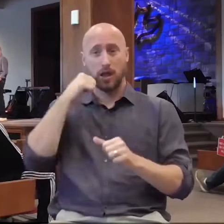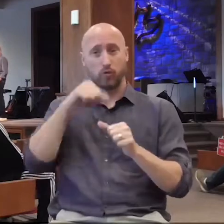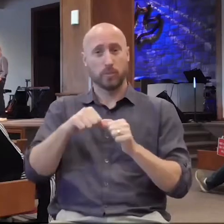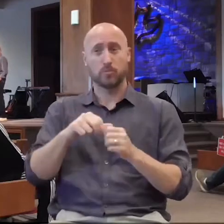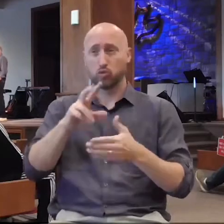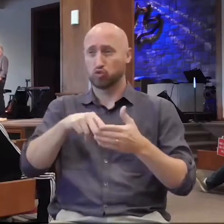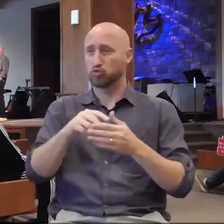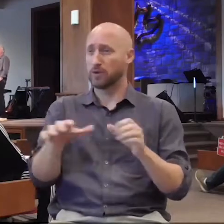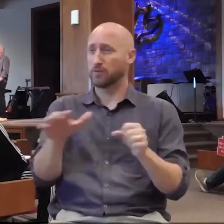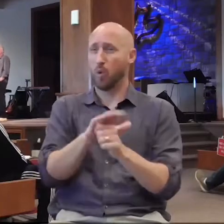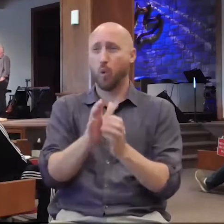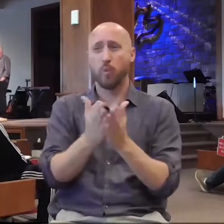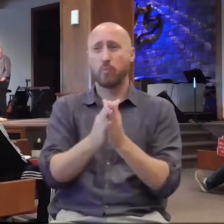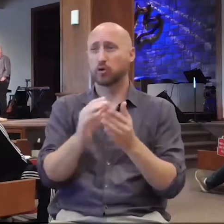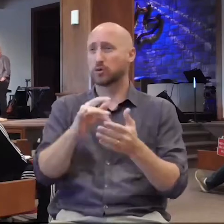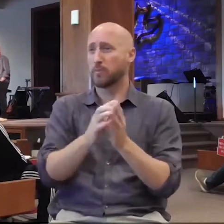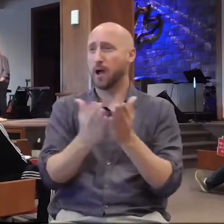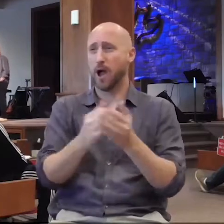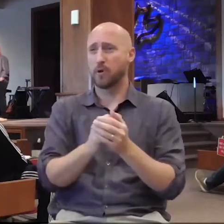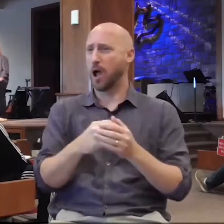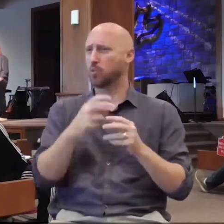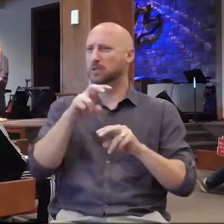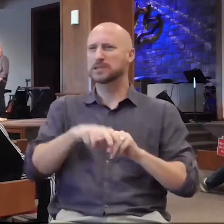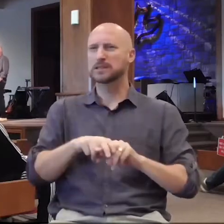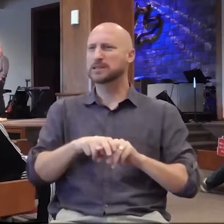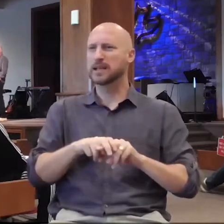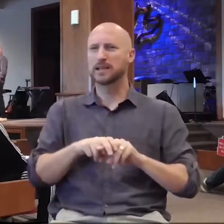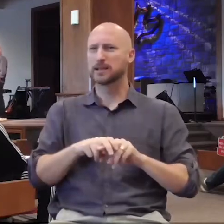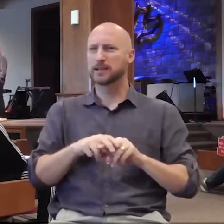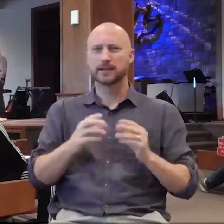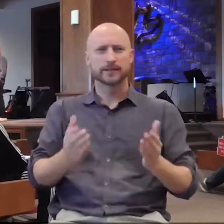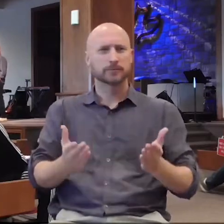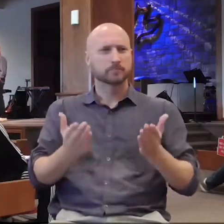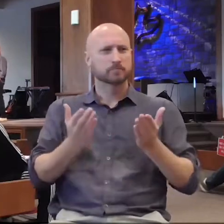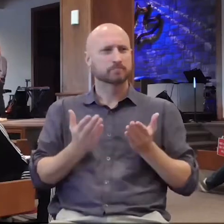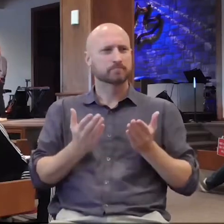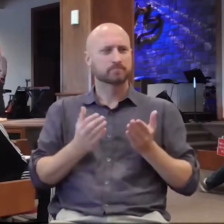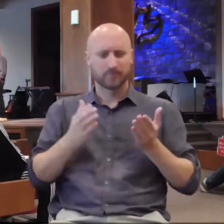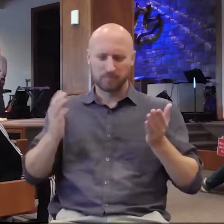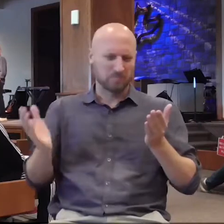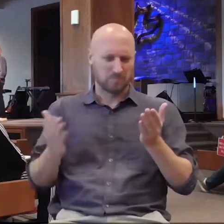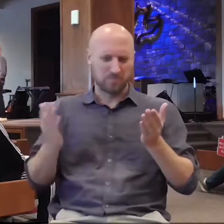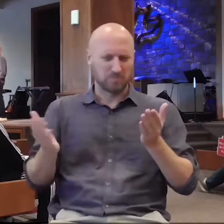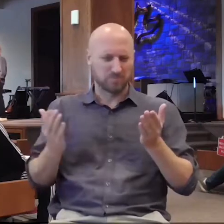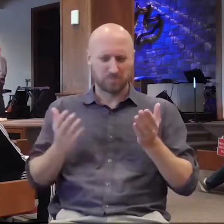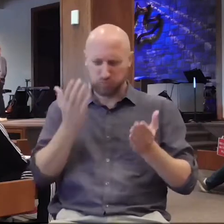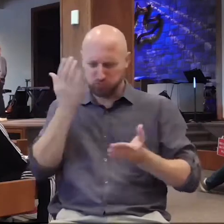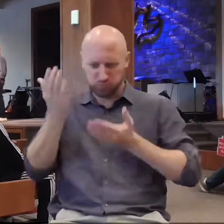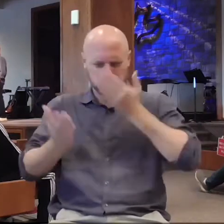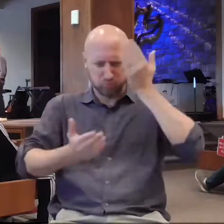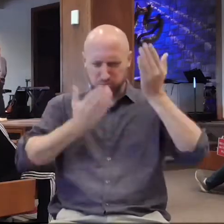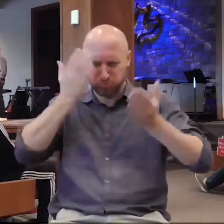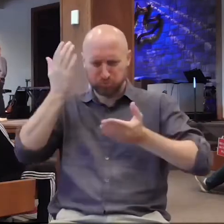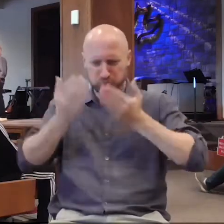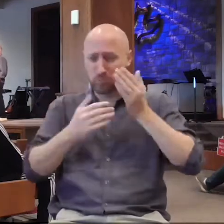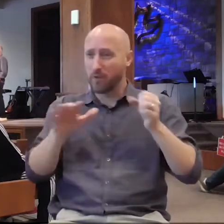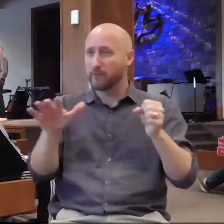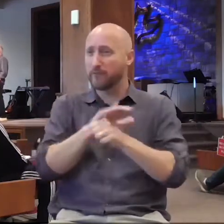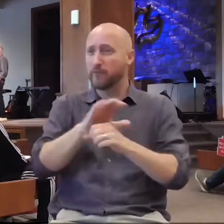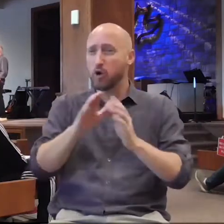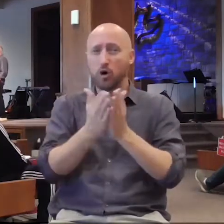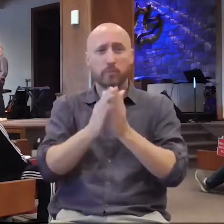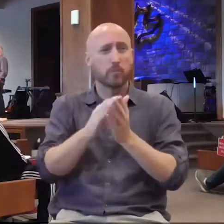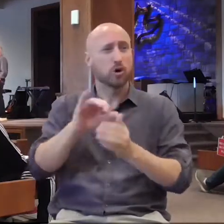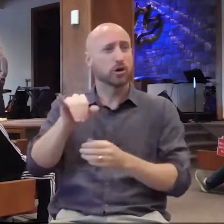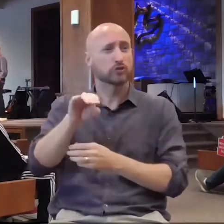books of the Bible. I would sit down and read the whole book of James. I would read the whole book of Ephesians. Wasn't like, these are my daily devotions. You know,